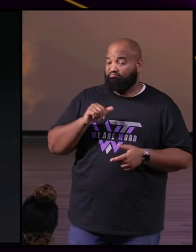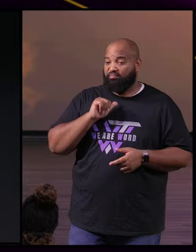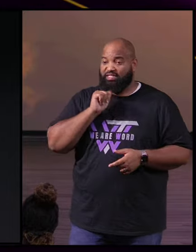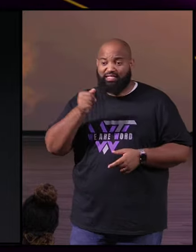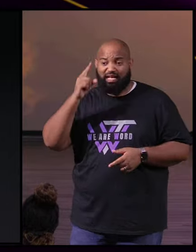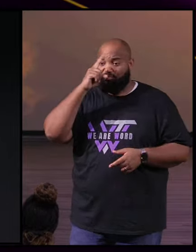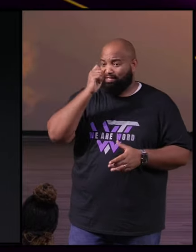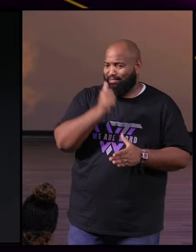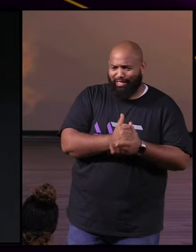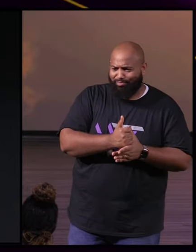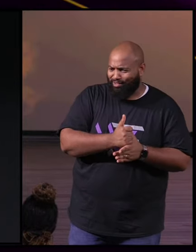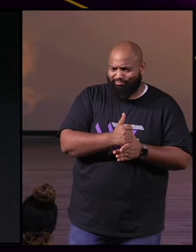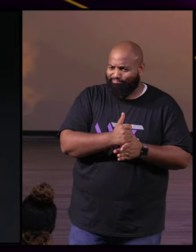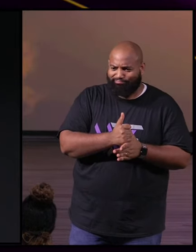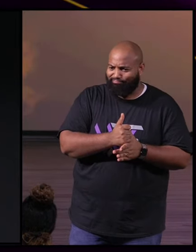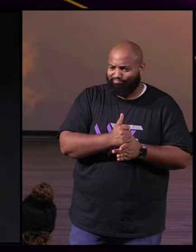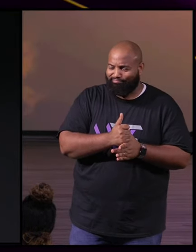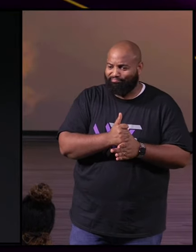care nothing about Abram.